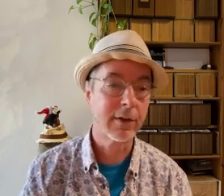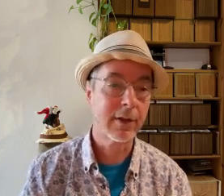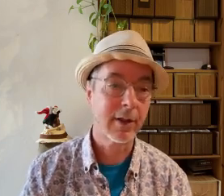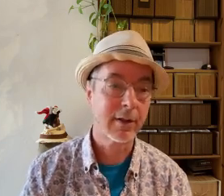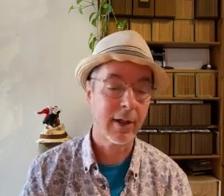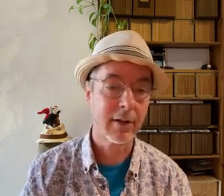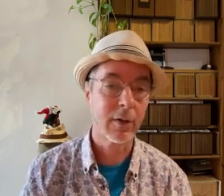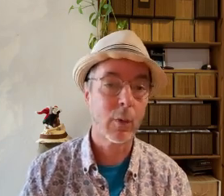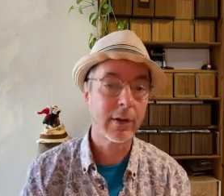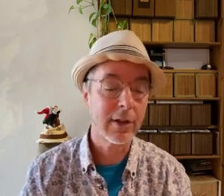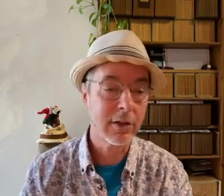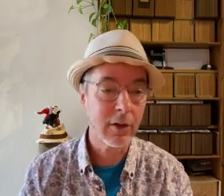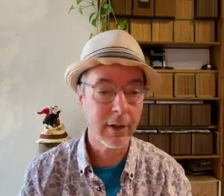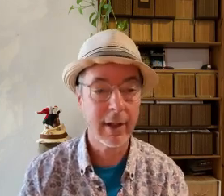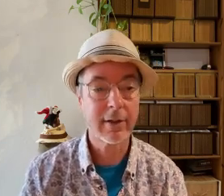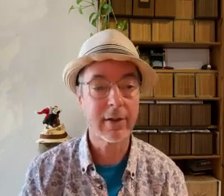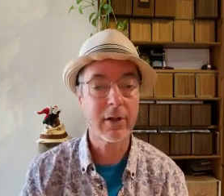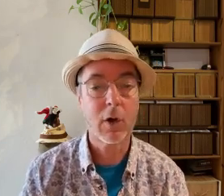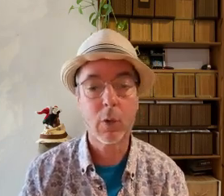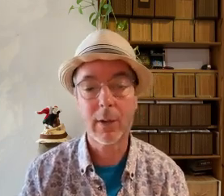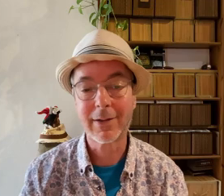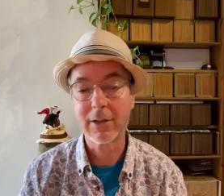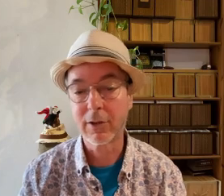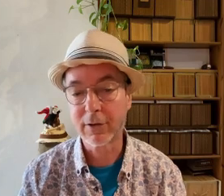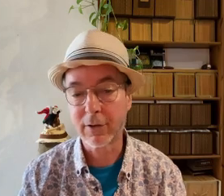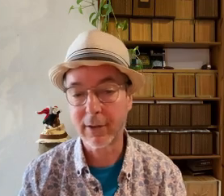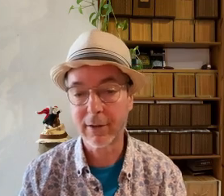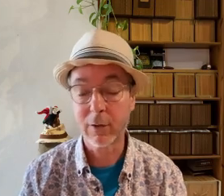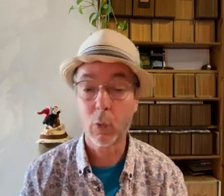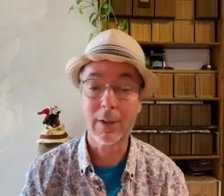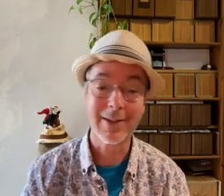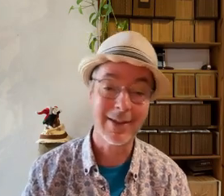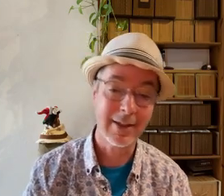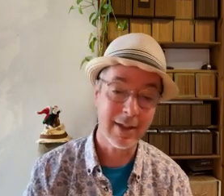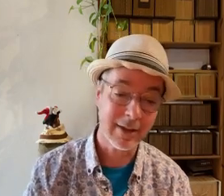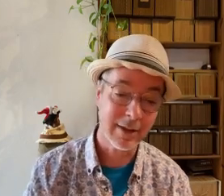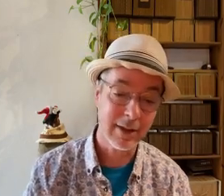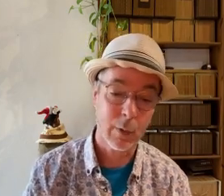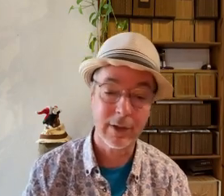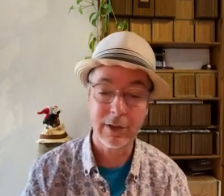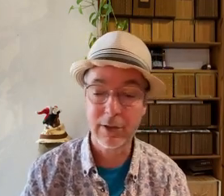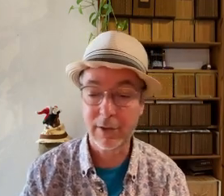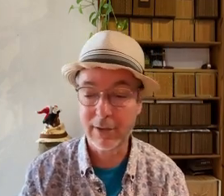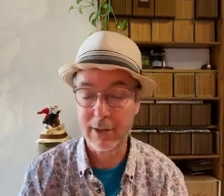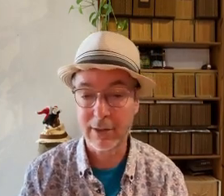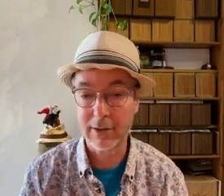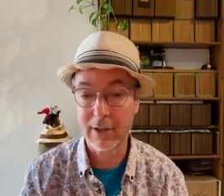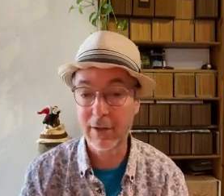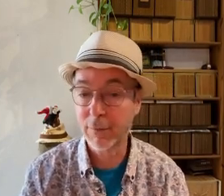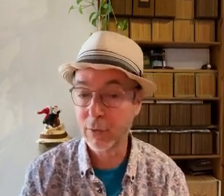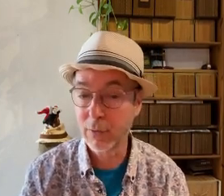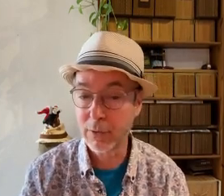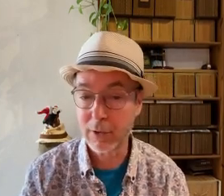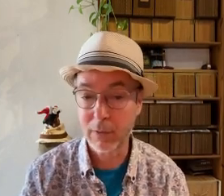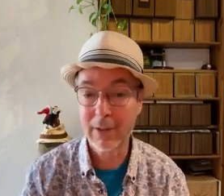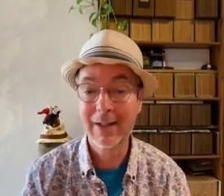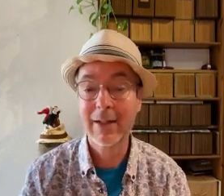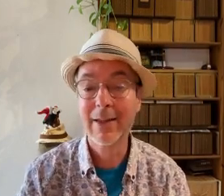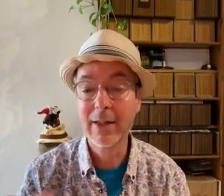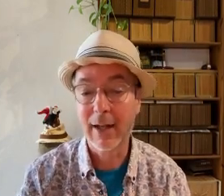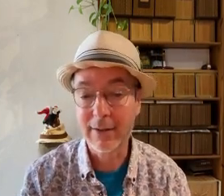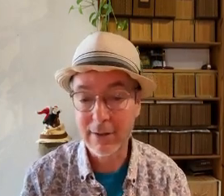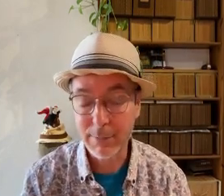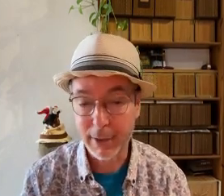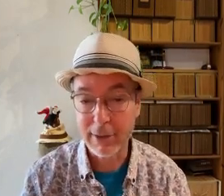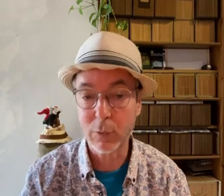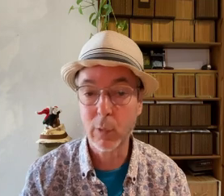don't understand what is connected or what is not connected, what is the essence and what is not the essence. And if you do so,